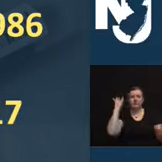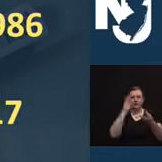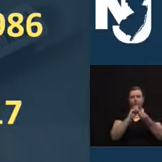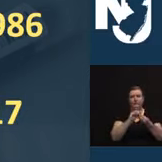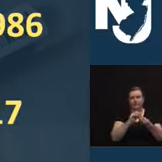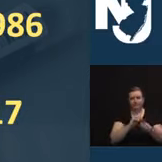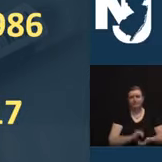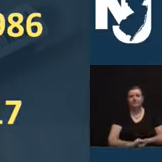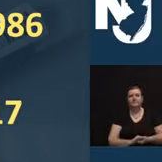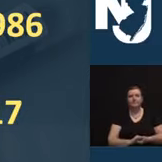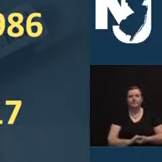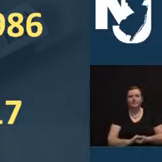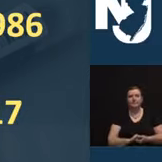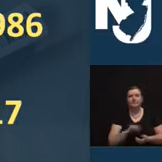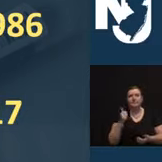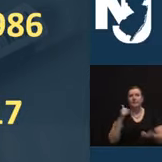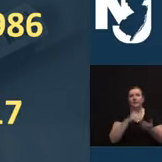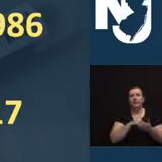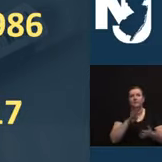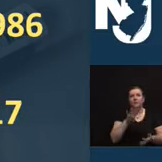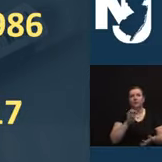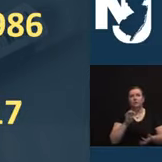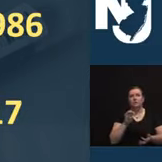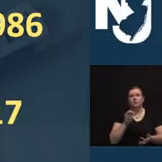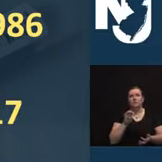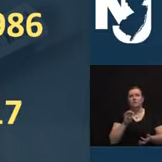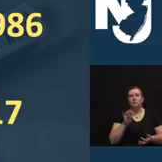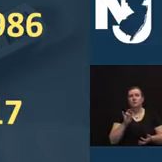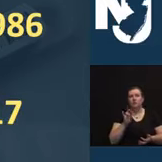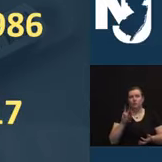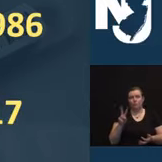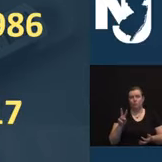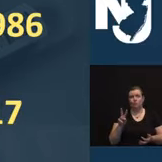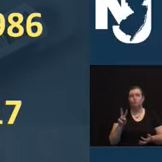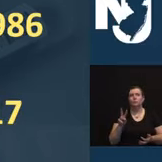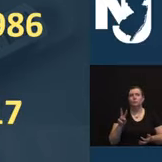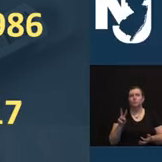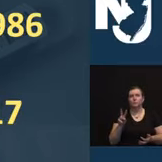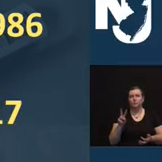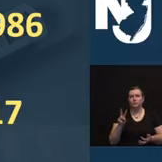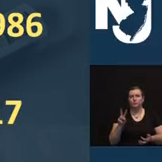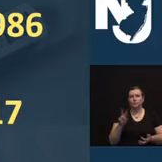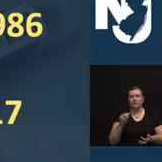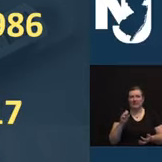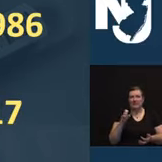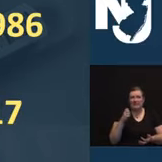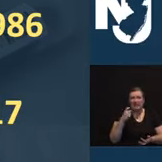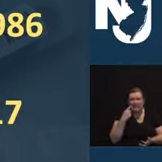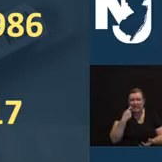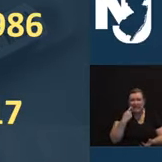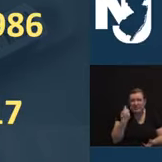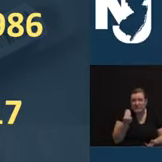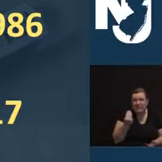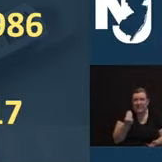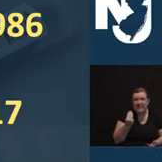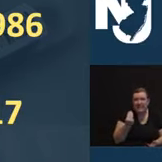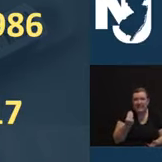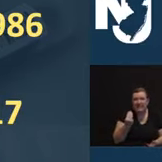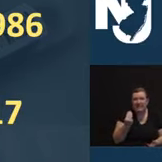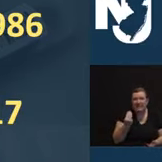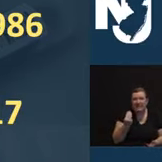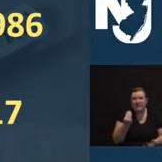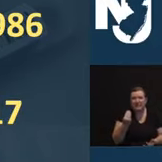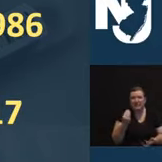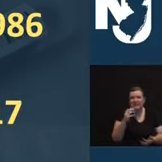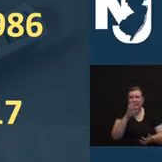10,472 cases just since Monday. Essex County, more than 400 cases added today.